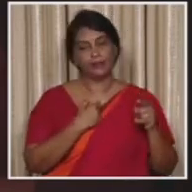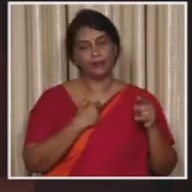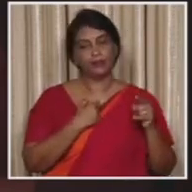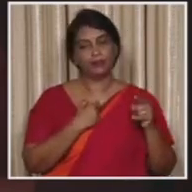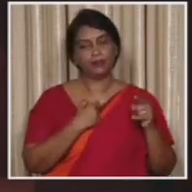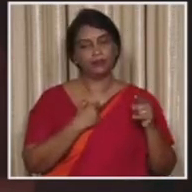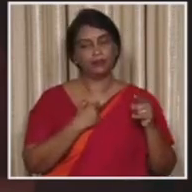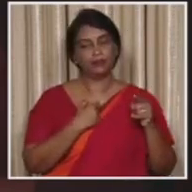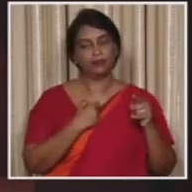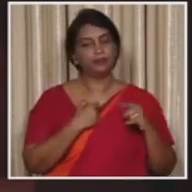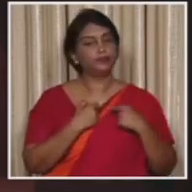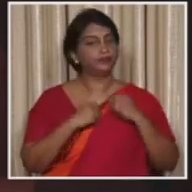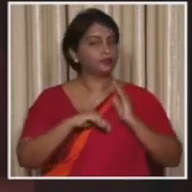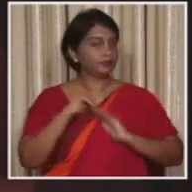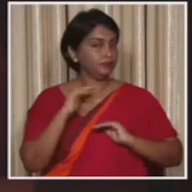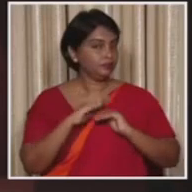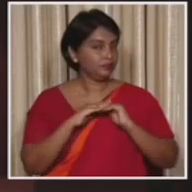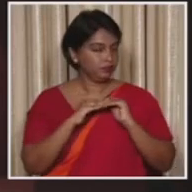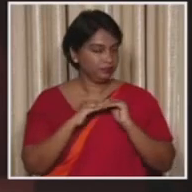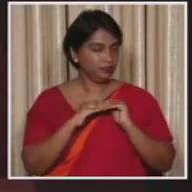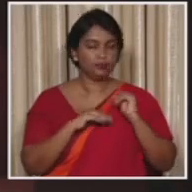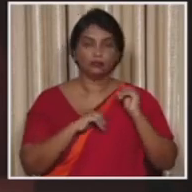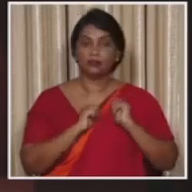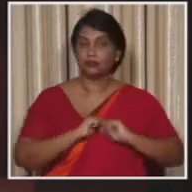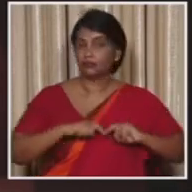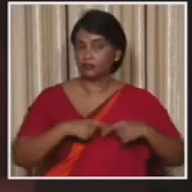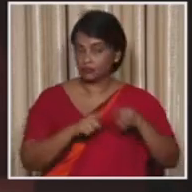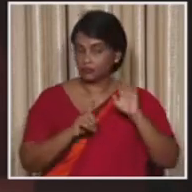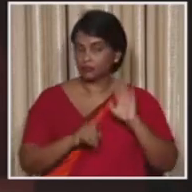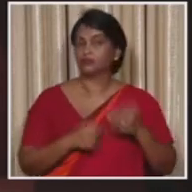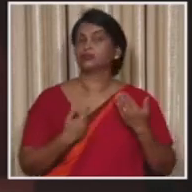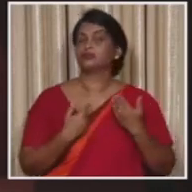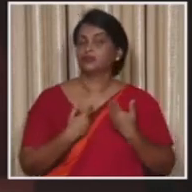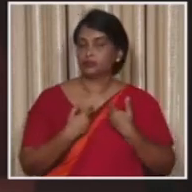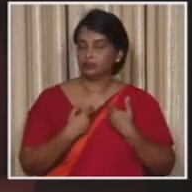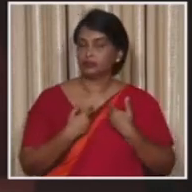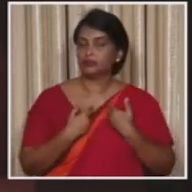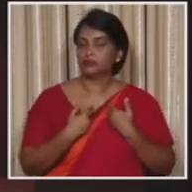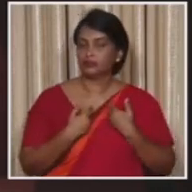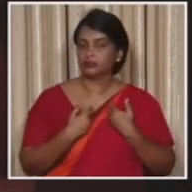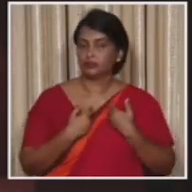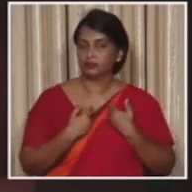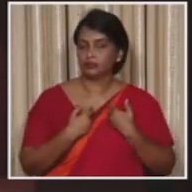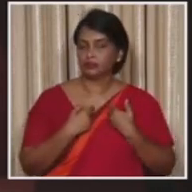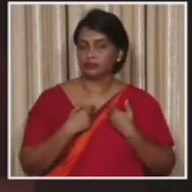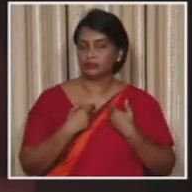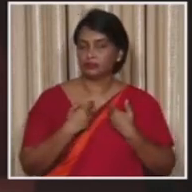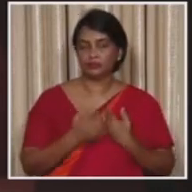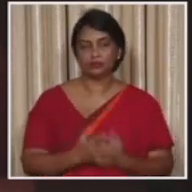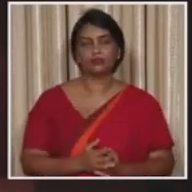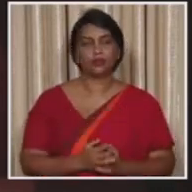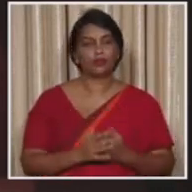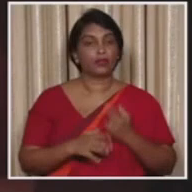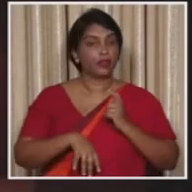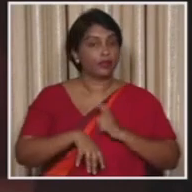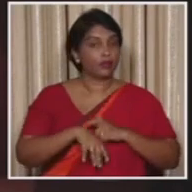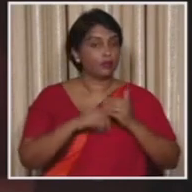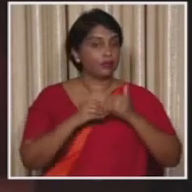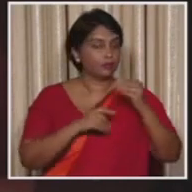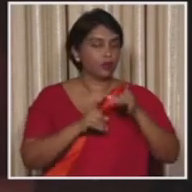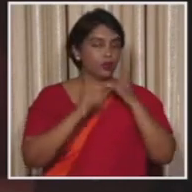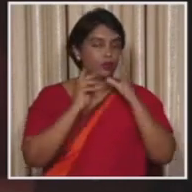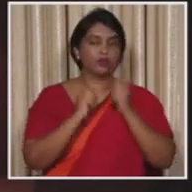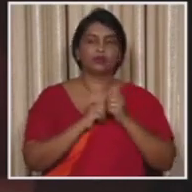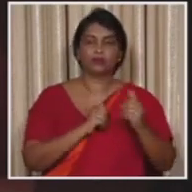a time schedule. And also, we are focusing on another important aspect of governance which is lacking